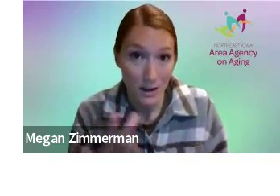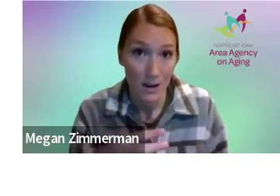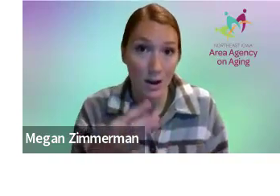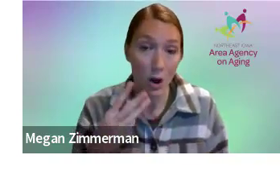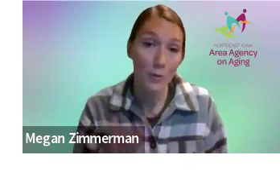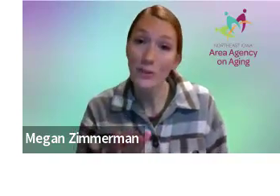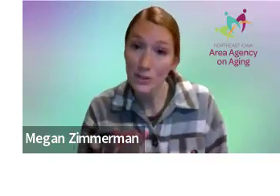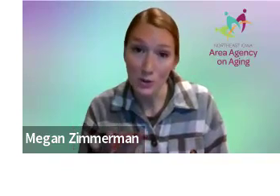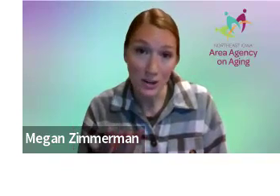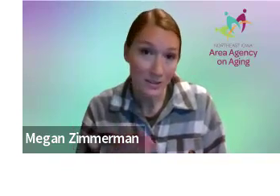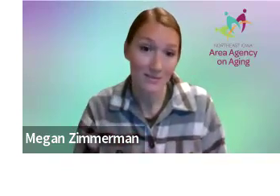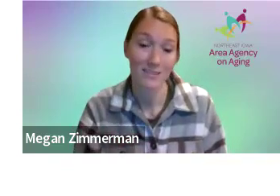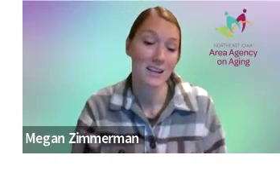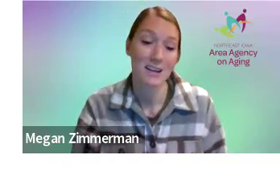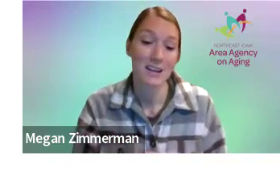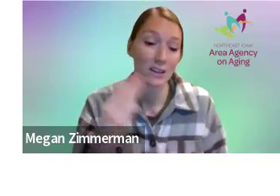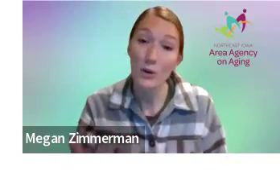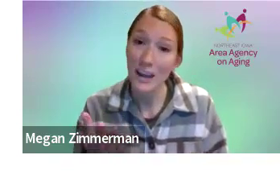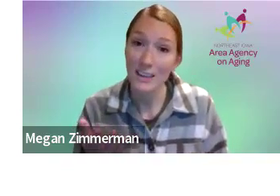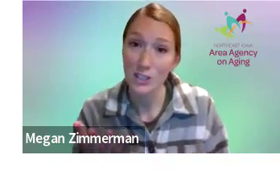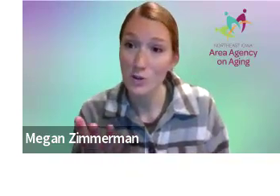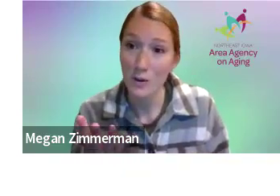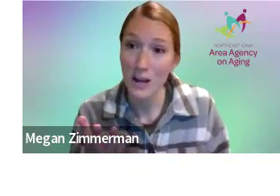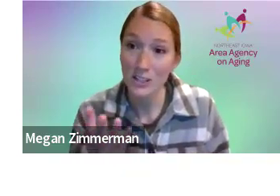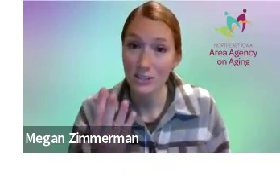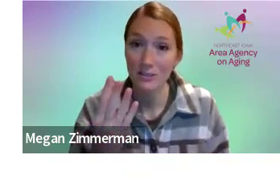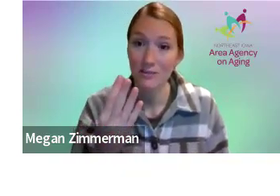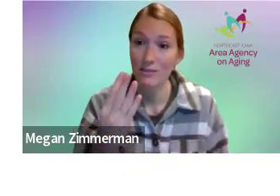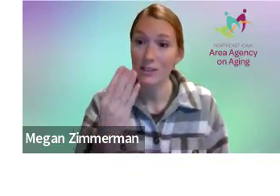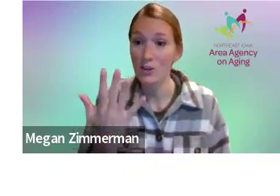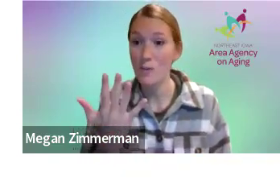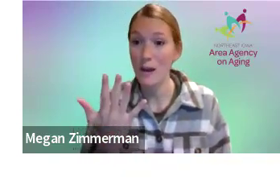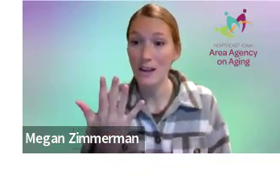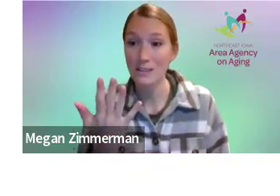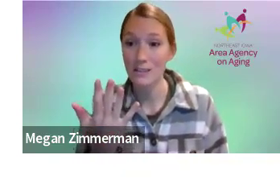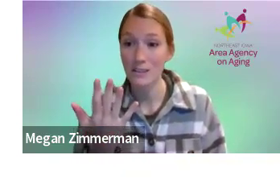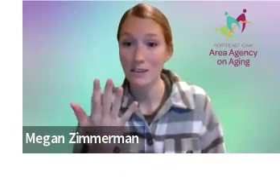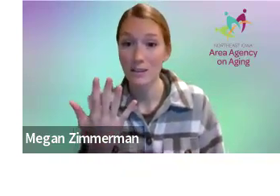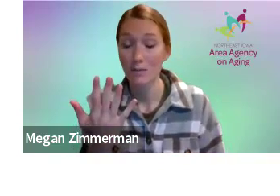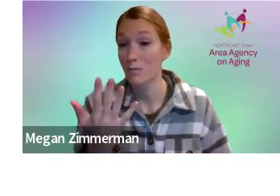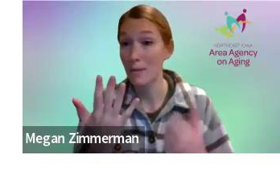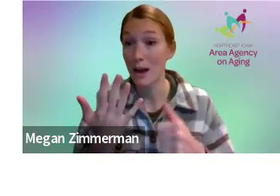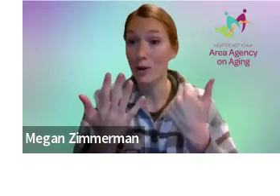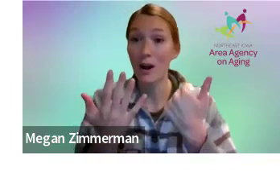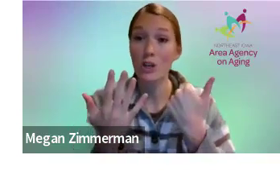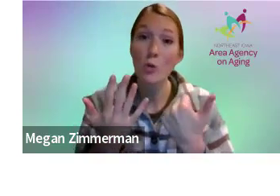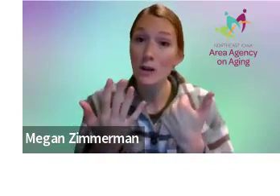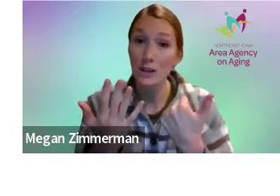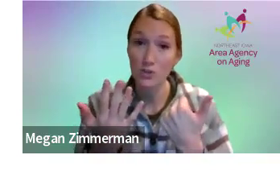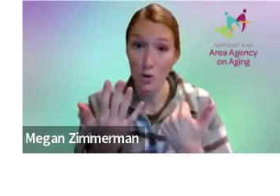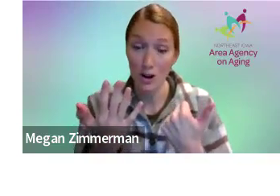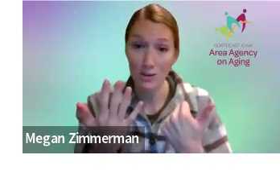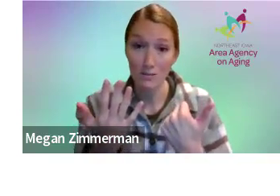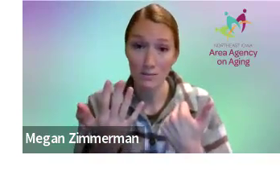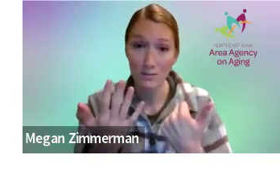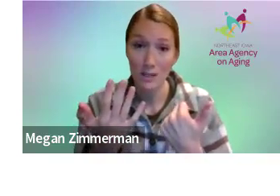bathroom, open the door, locate the toothbrush, the toothpaste. Maybe that requires